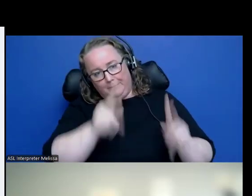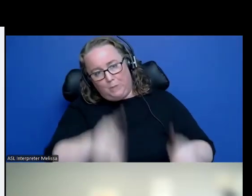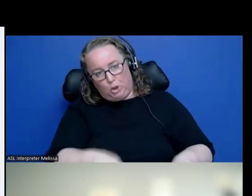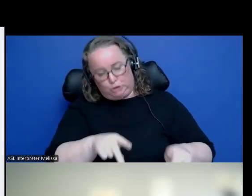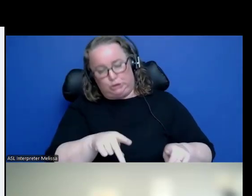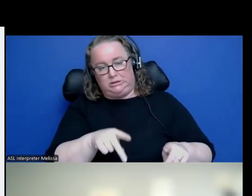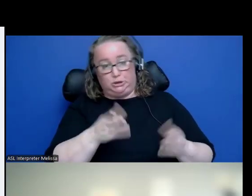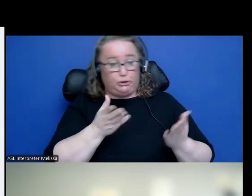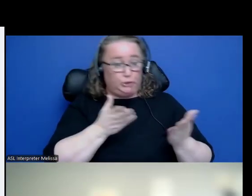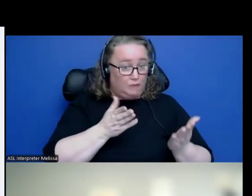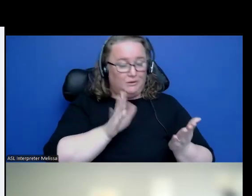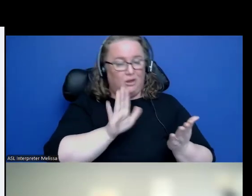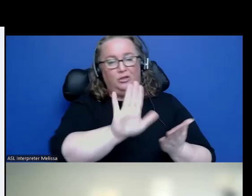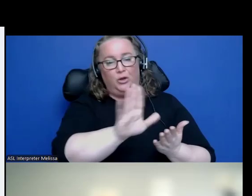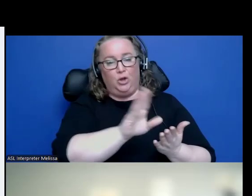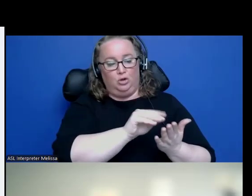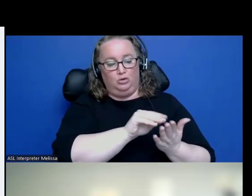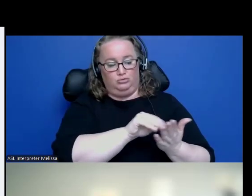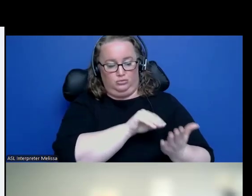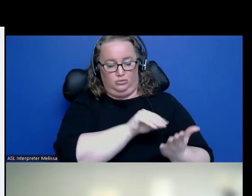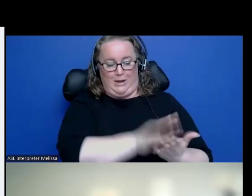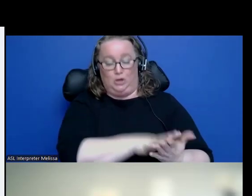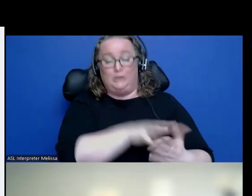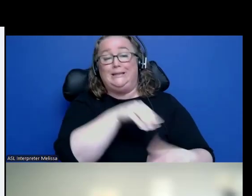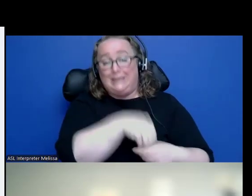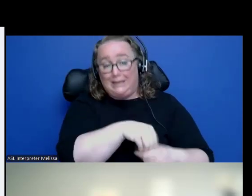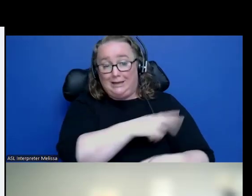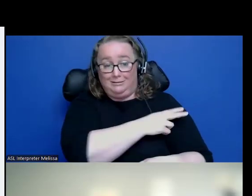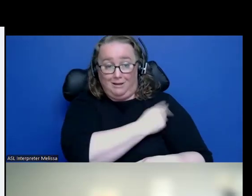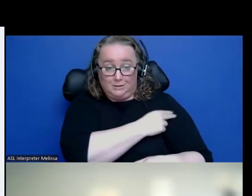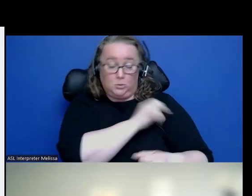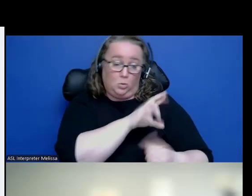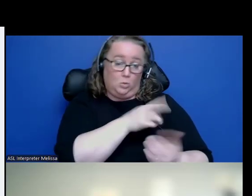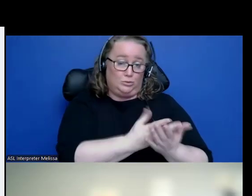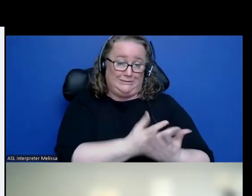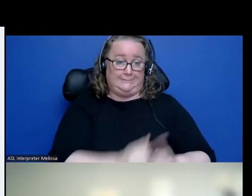records in the hospital or in the prison.